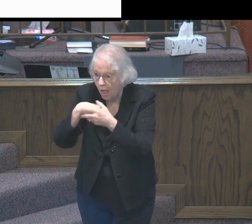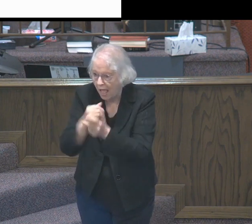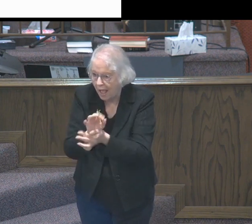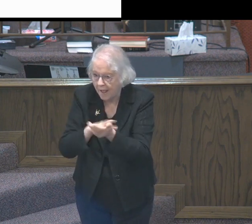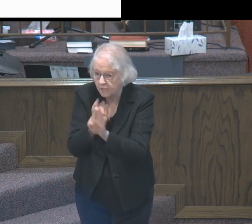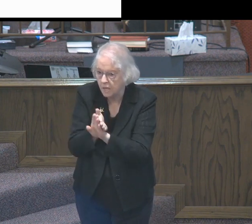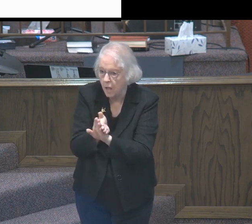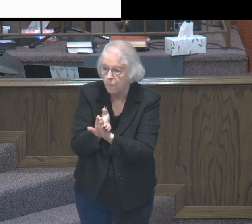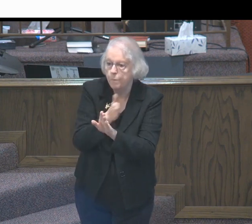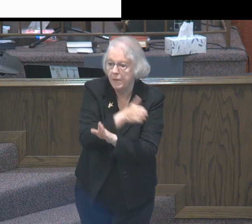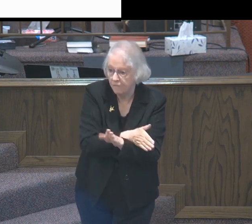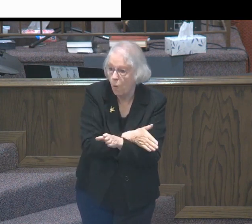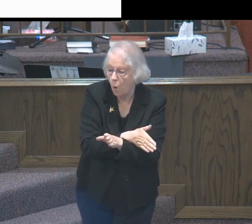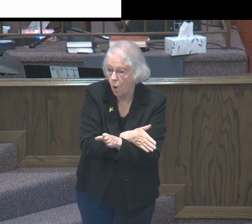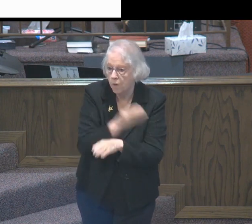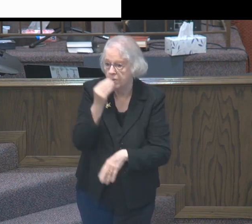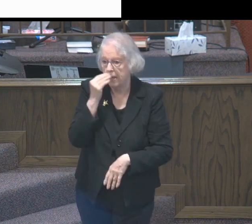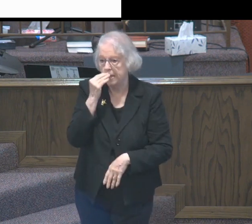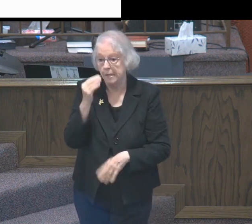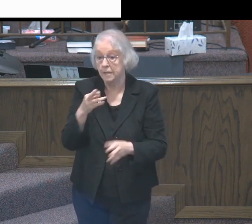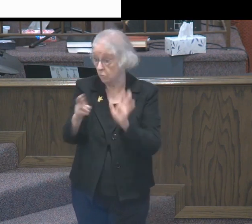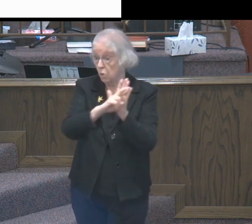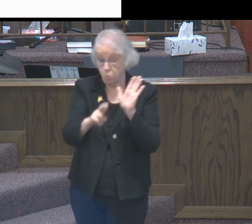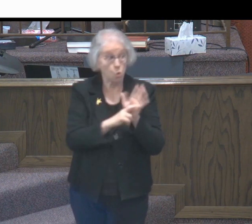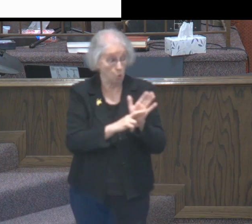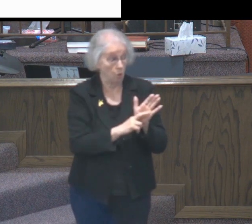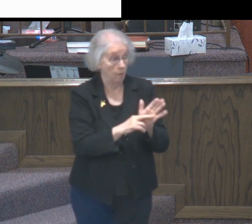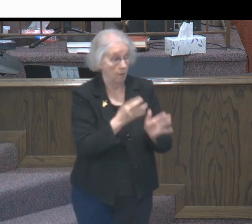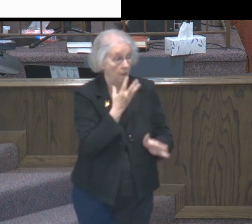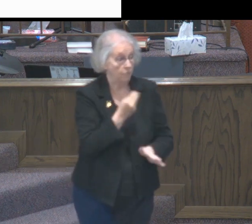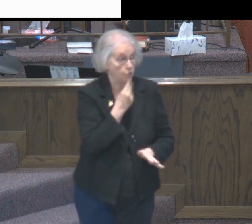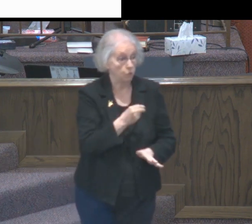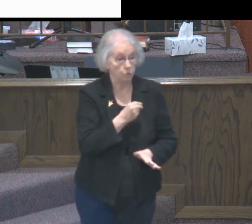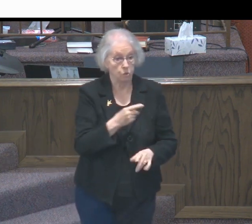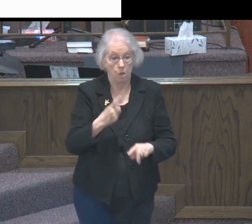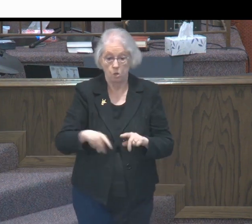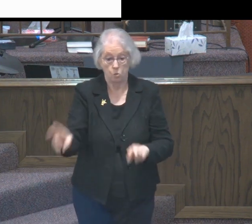simply say, because I don't want to wash my hands, okay? I'm a guy and I don't do it.